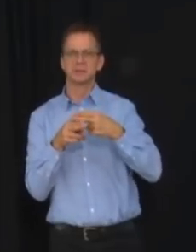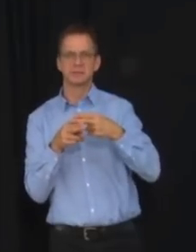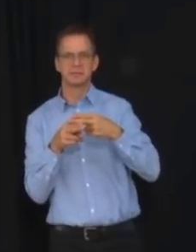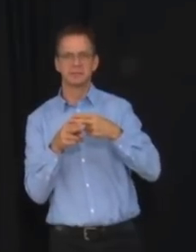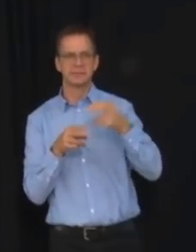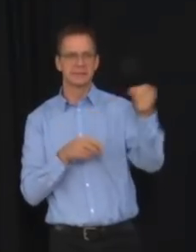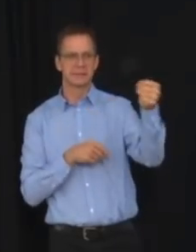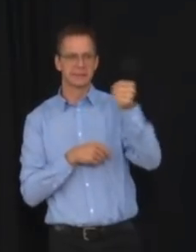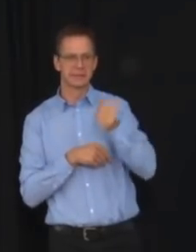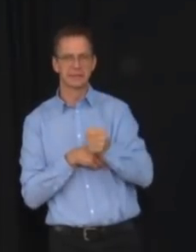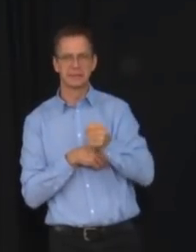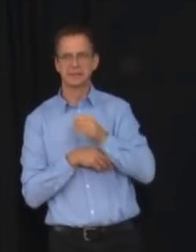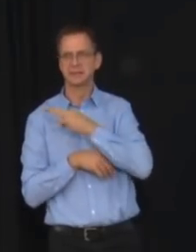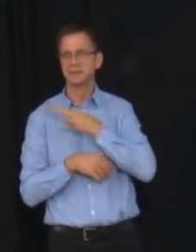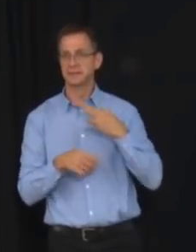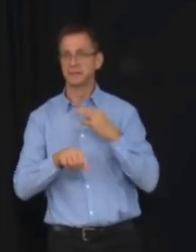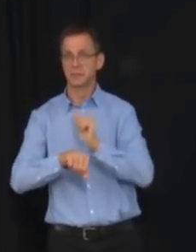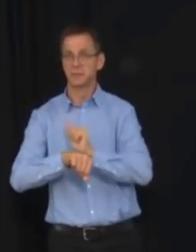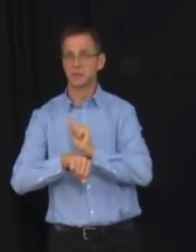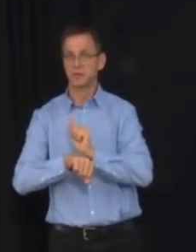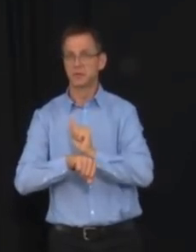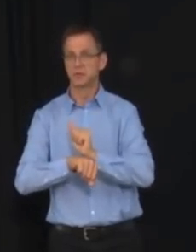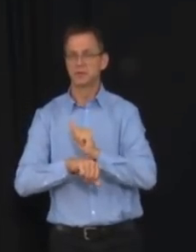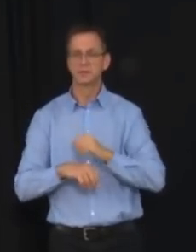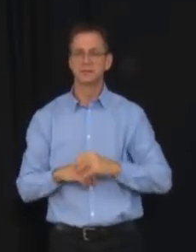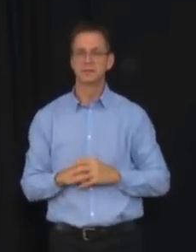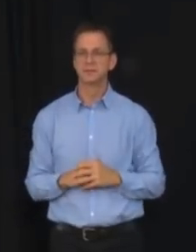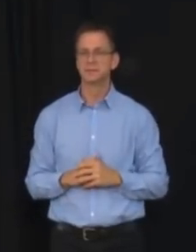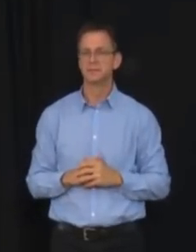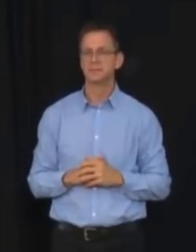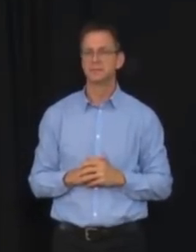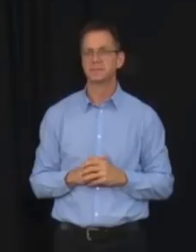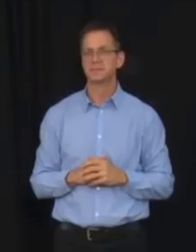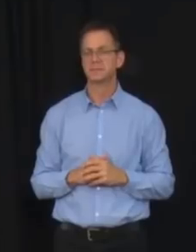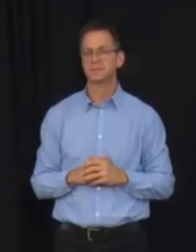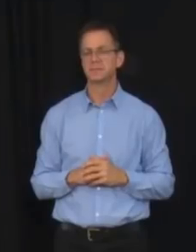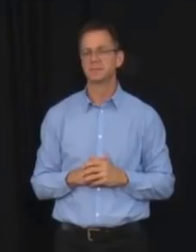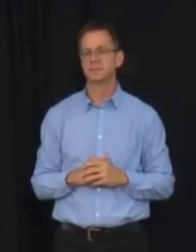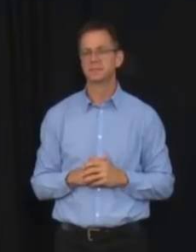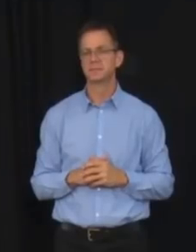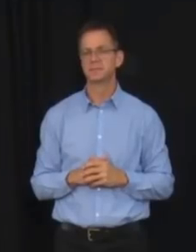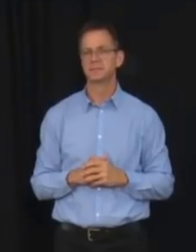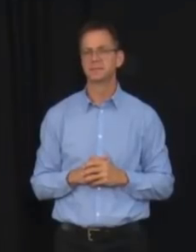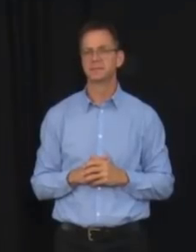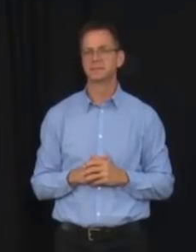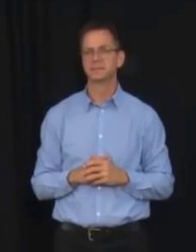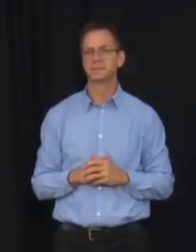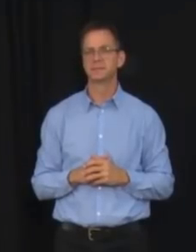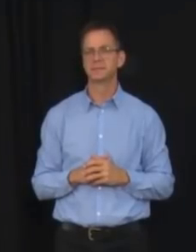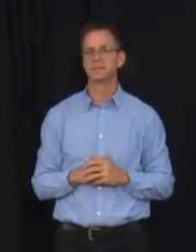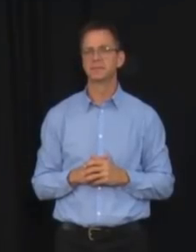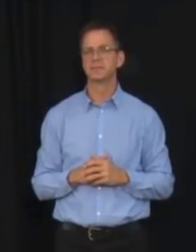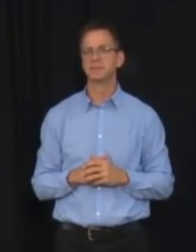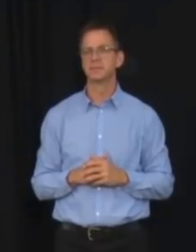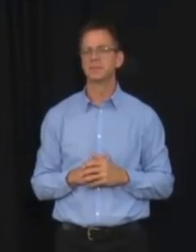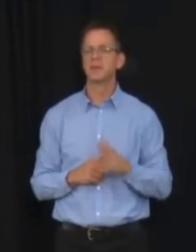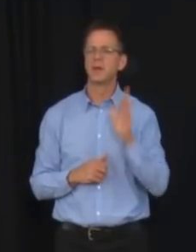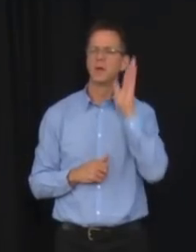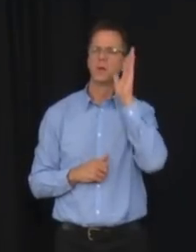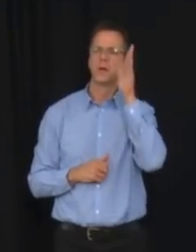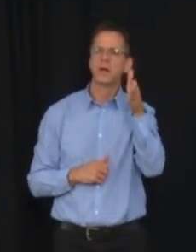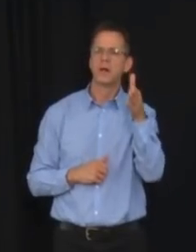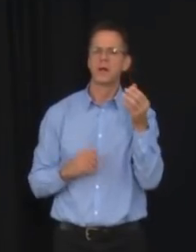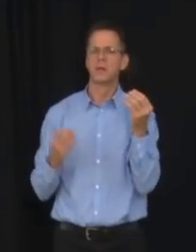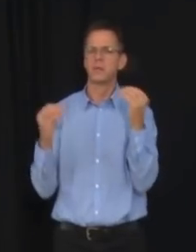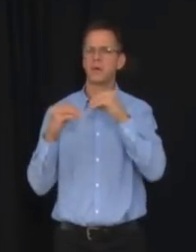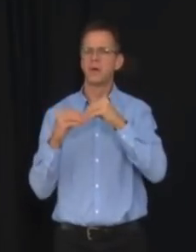program will increase capacity to handle things like increased cleaning and screening in facilities and respite